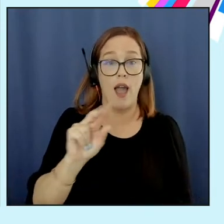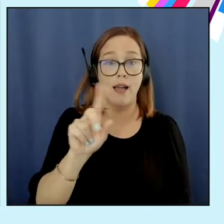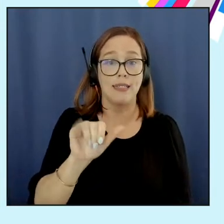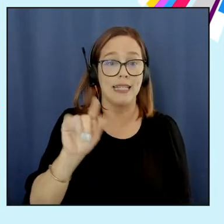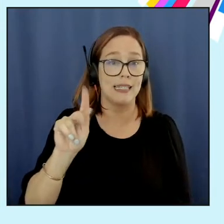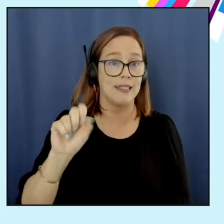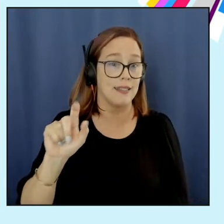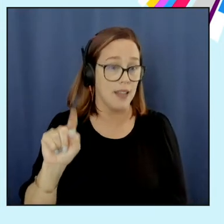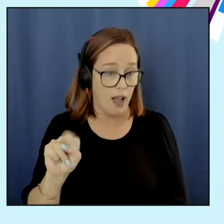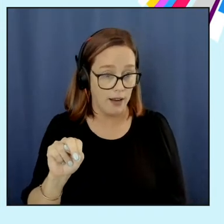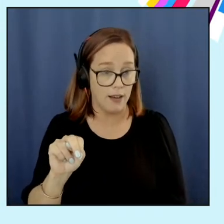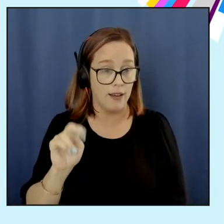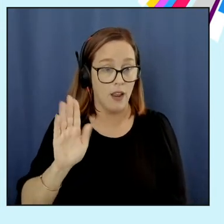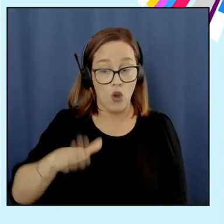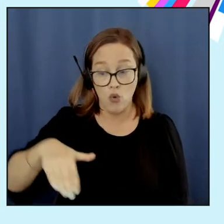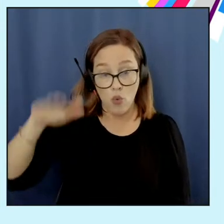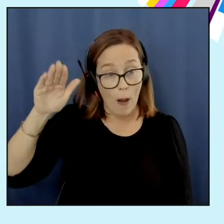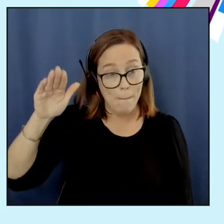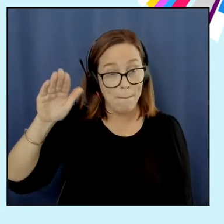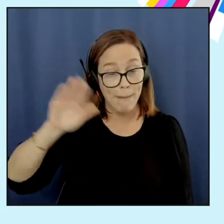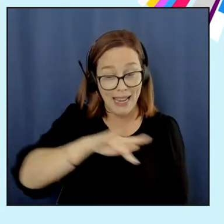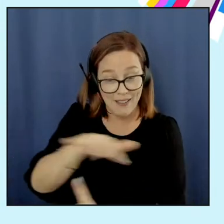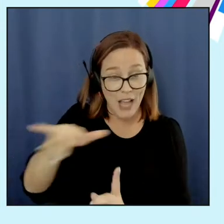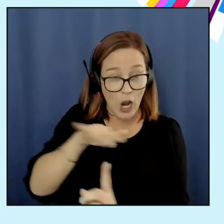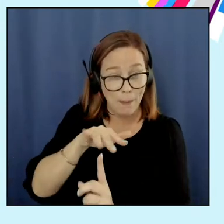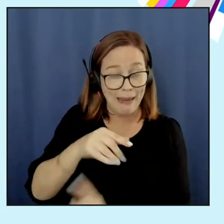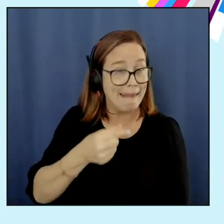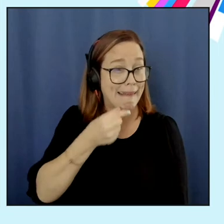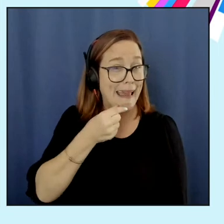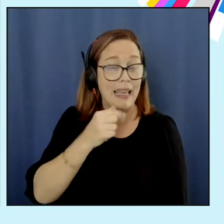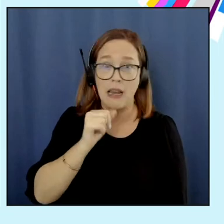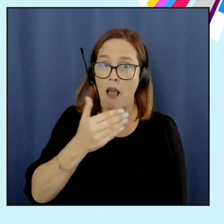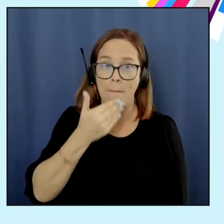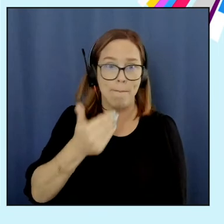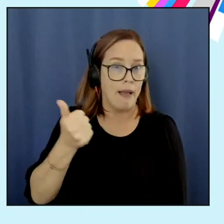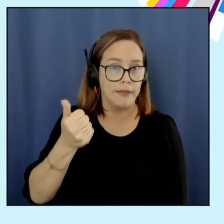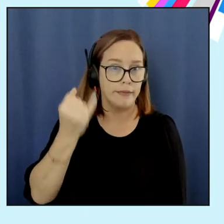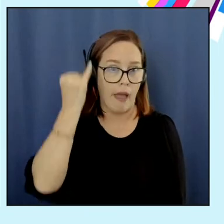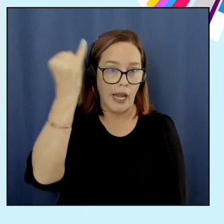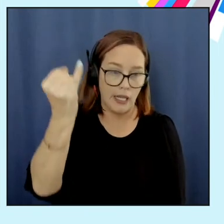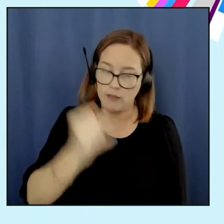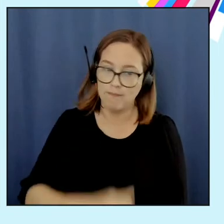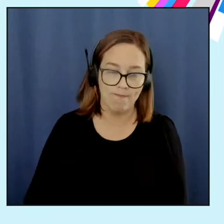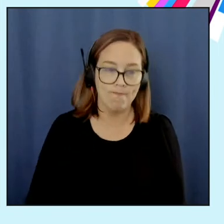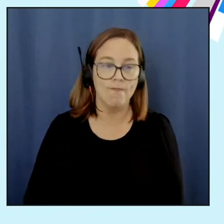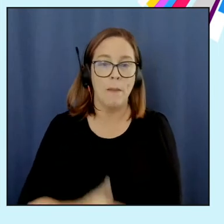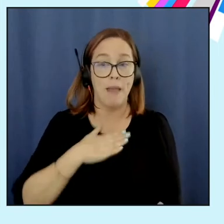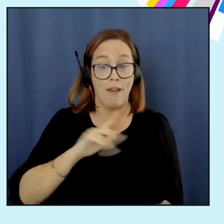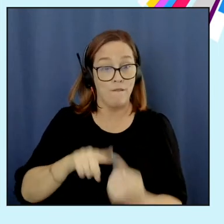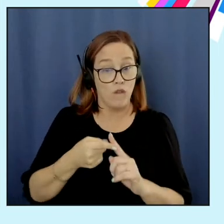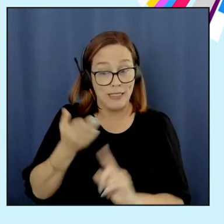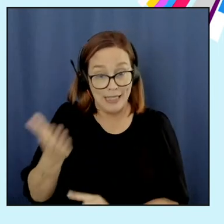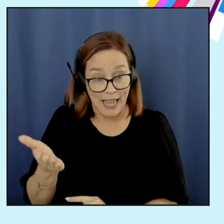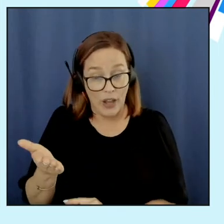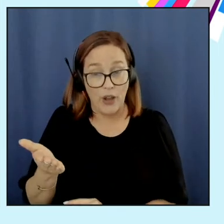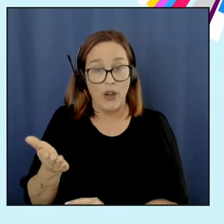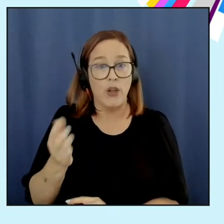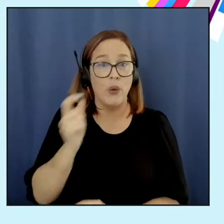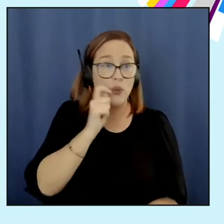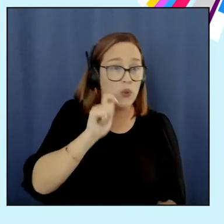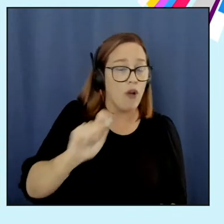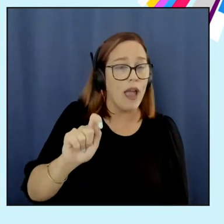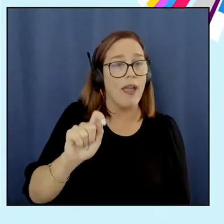I was growing in the environment where being gay is not the best idea. My friends in Kazakhstan, in Georgia, in Ukraine, in Russia, we